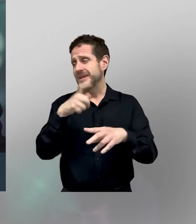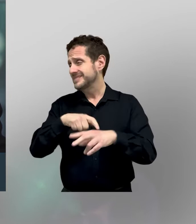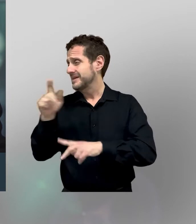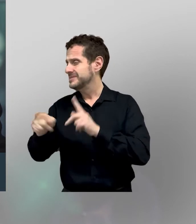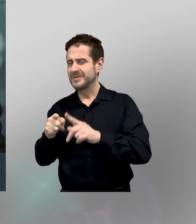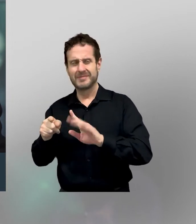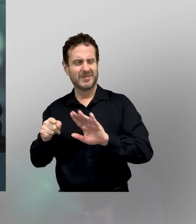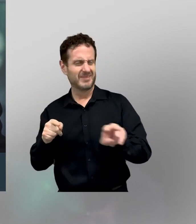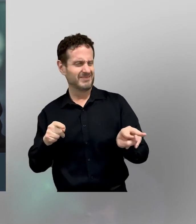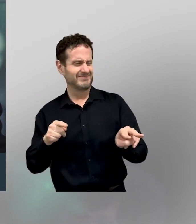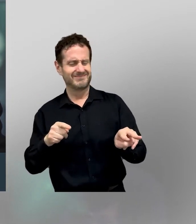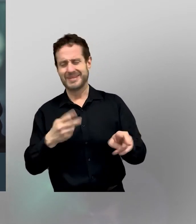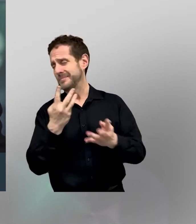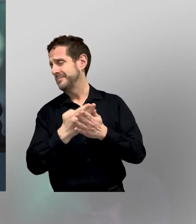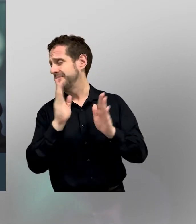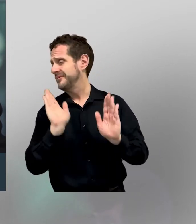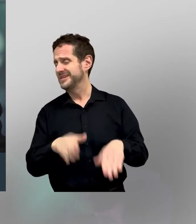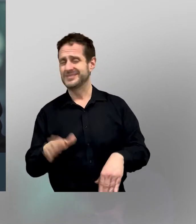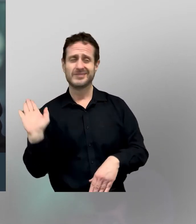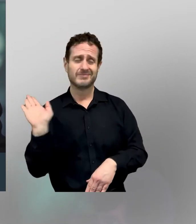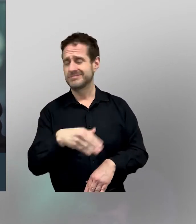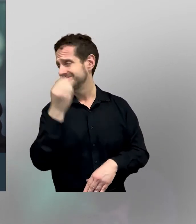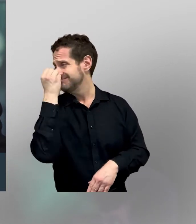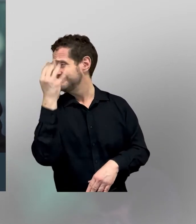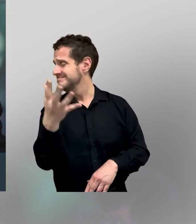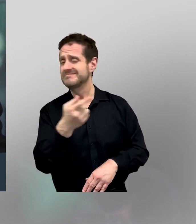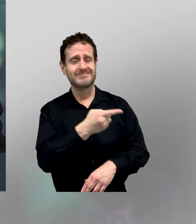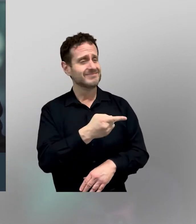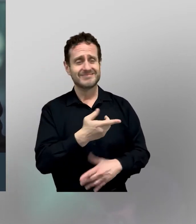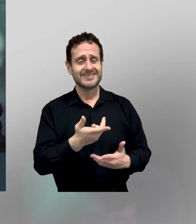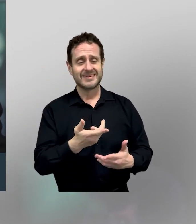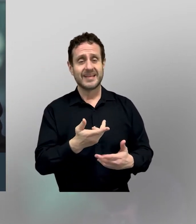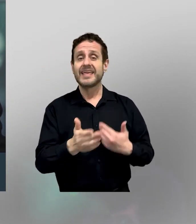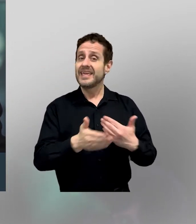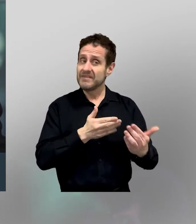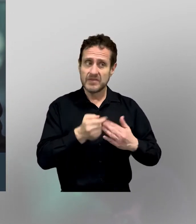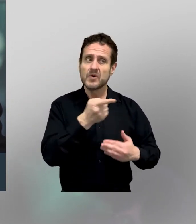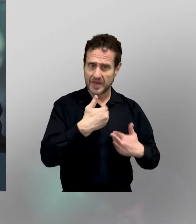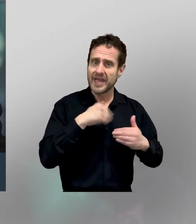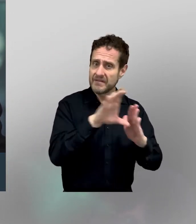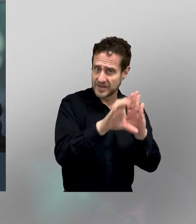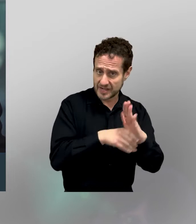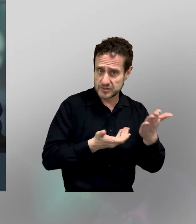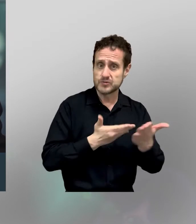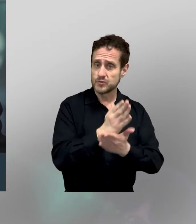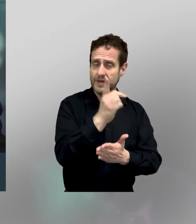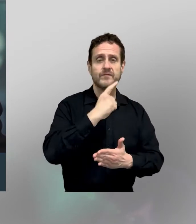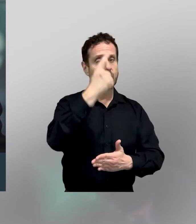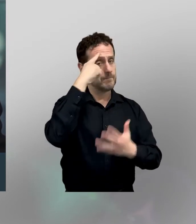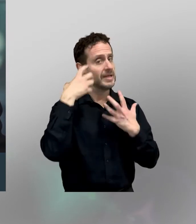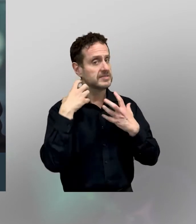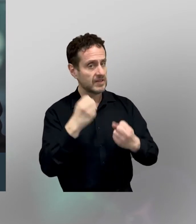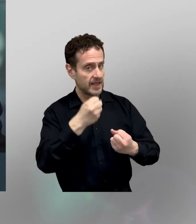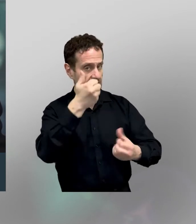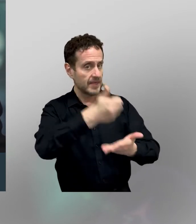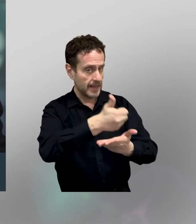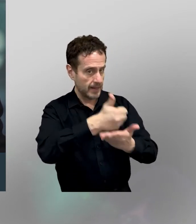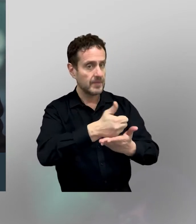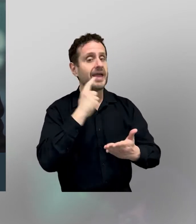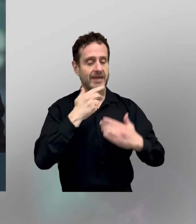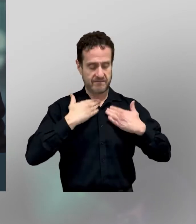whose causes do not cause hearts to beat more quickly, despite